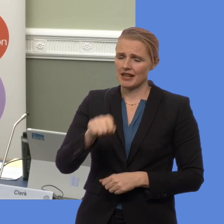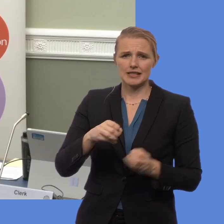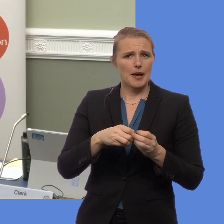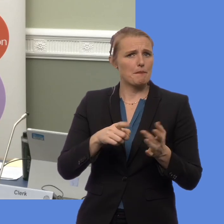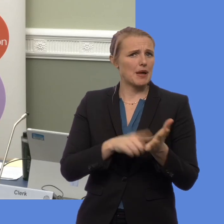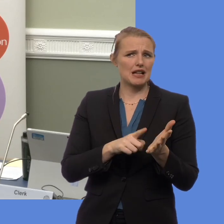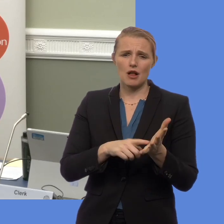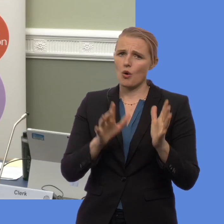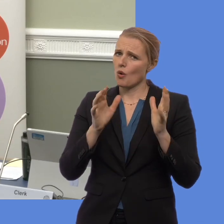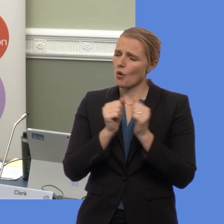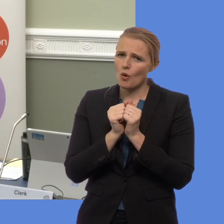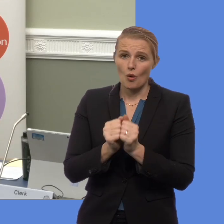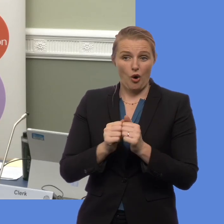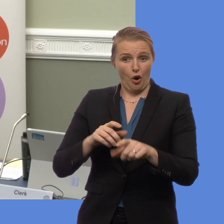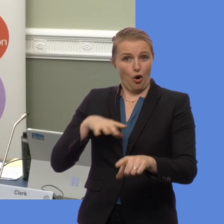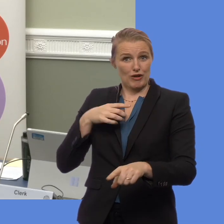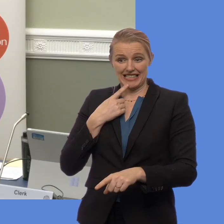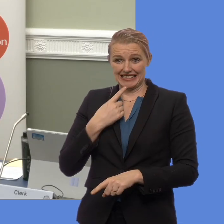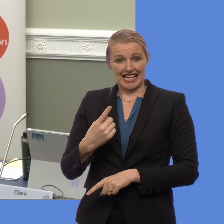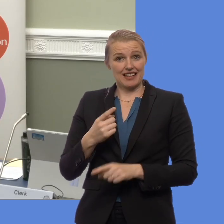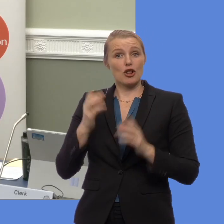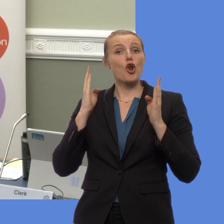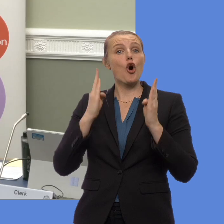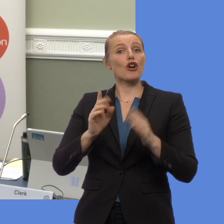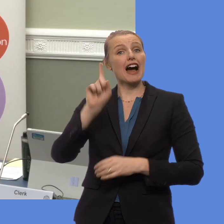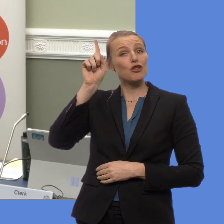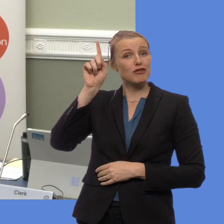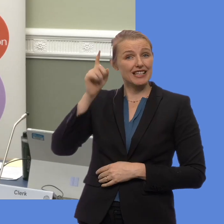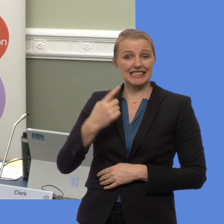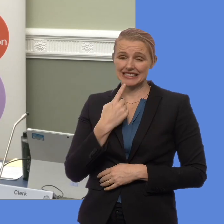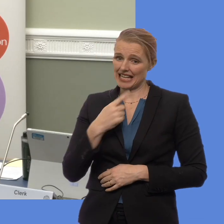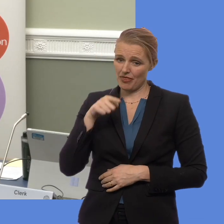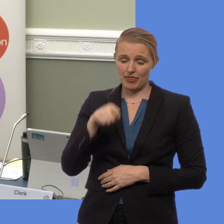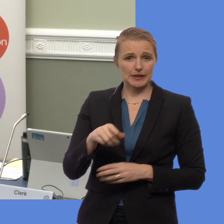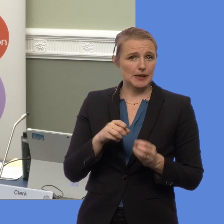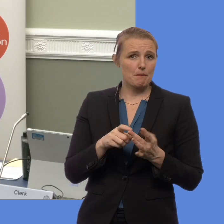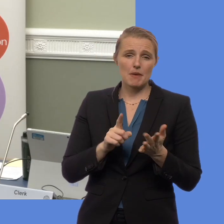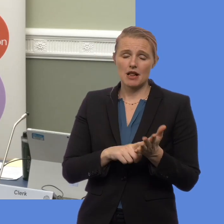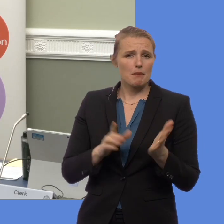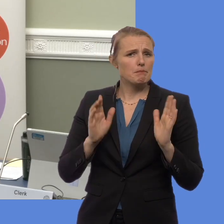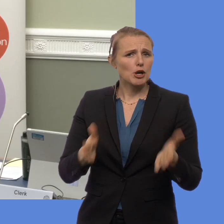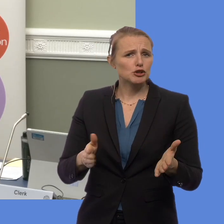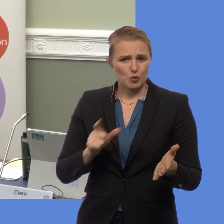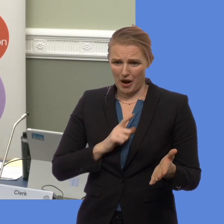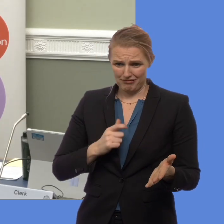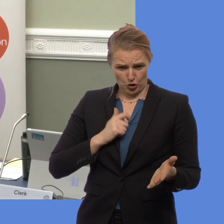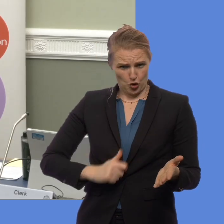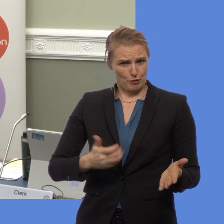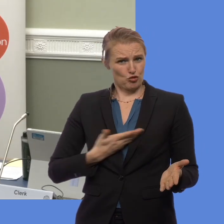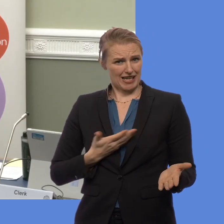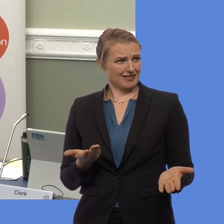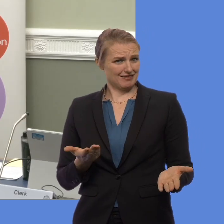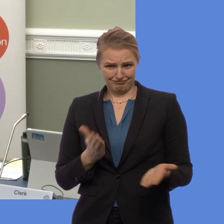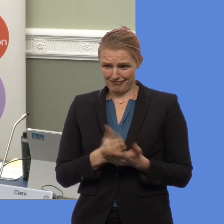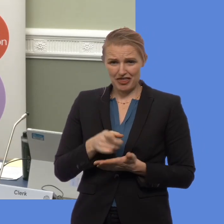I mentioned this at the committee's event in the Long Gallery. I see this as a fundamental human right, and it is a